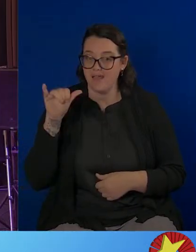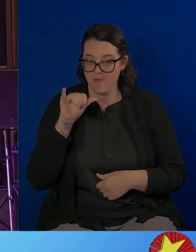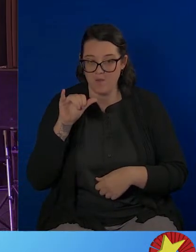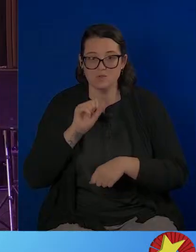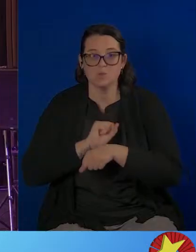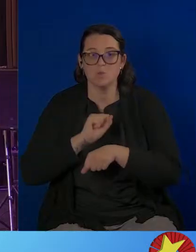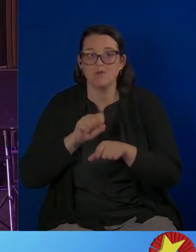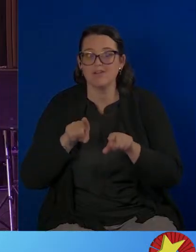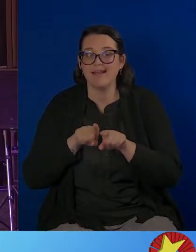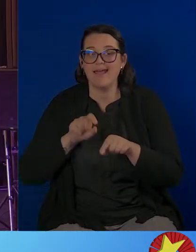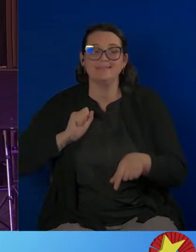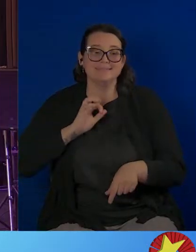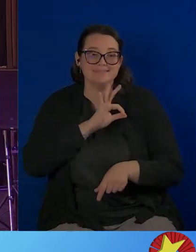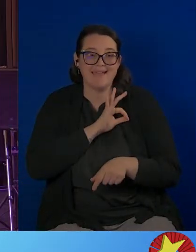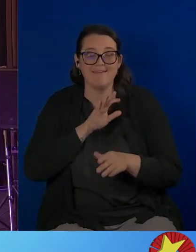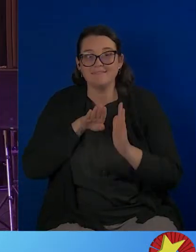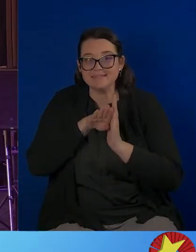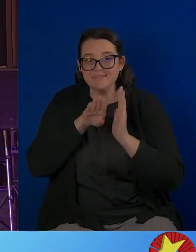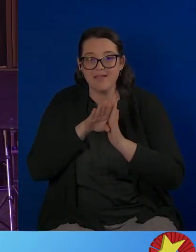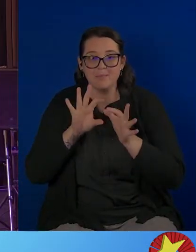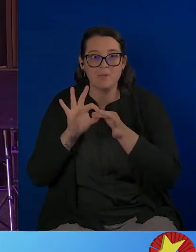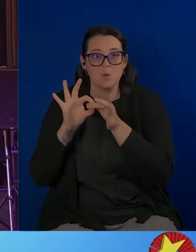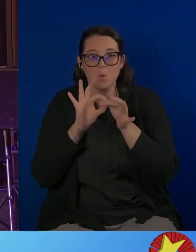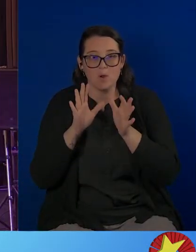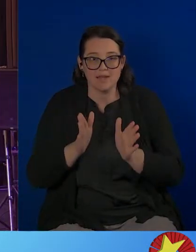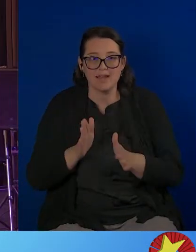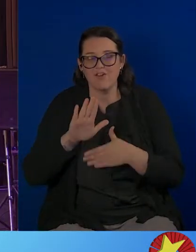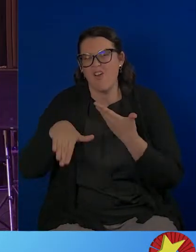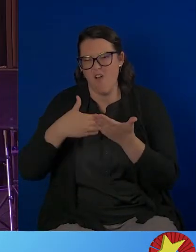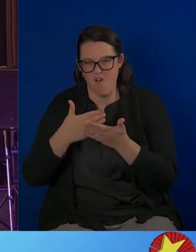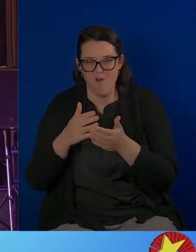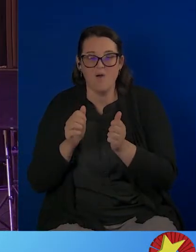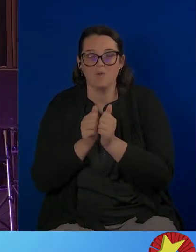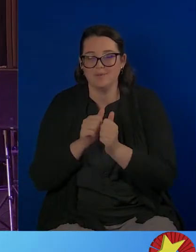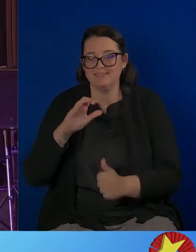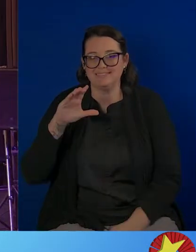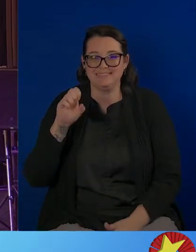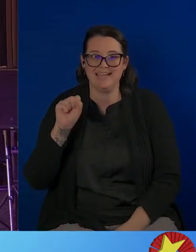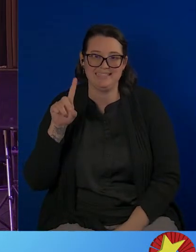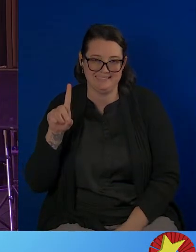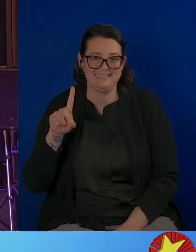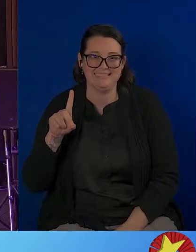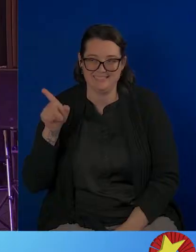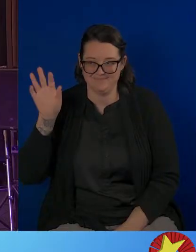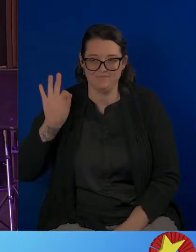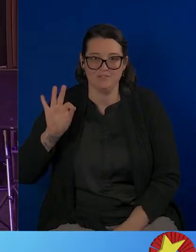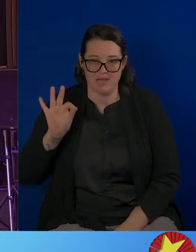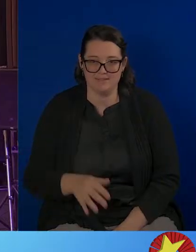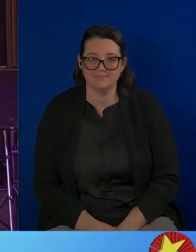development coordinator, and all of that experience was with the California School for the Deaf up in Fremont.